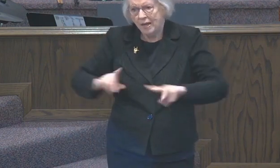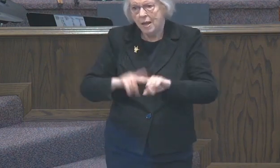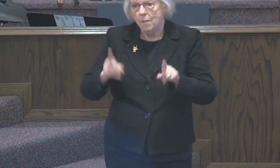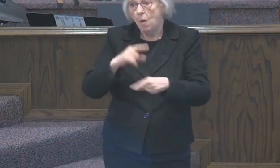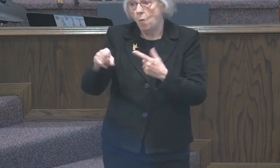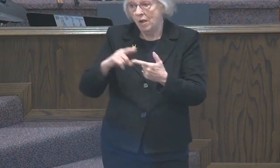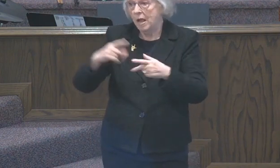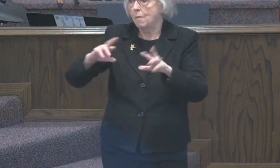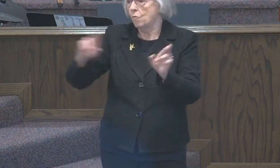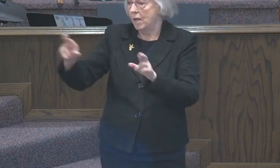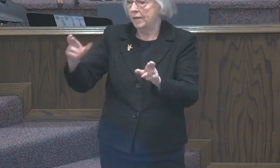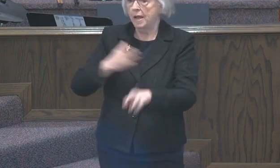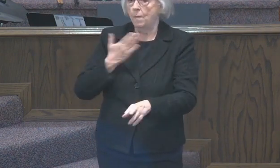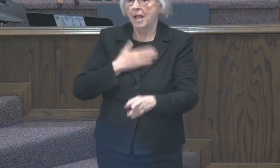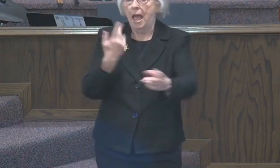David